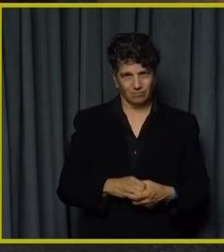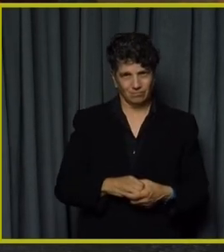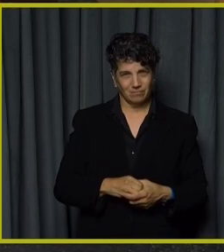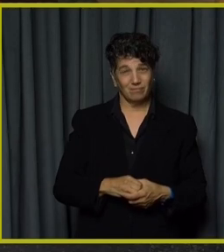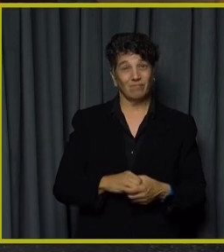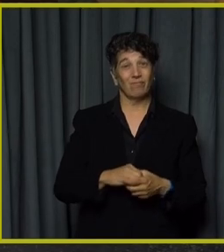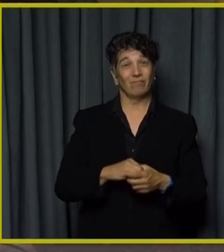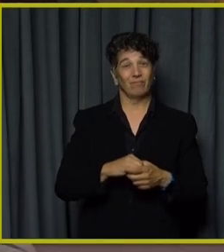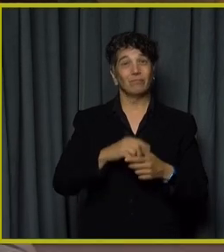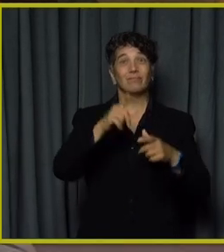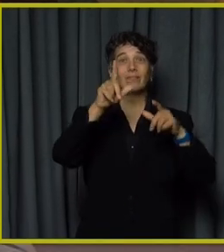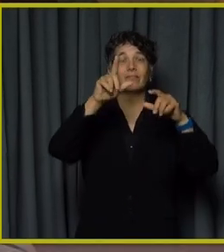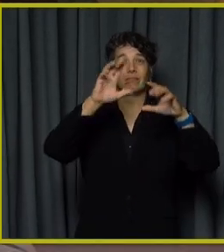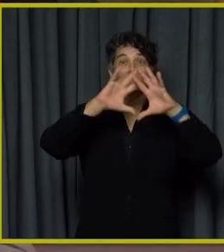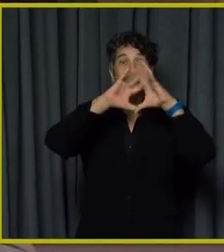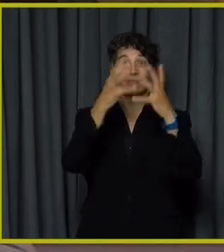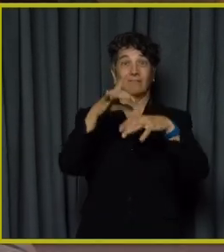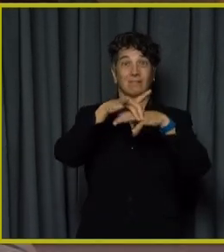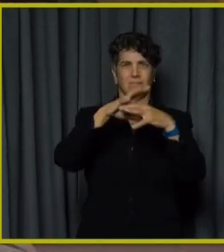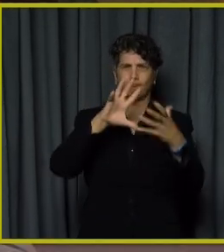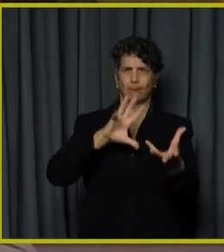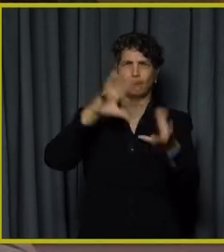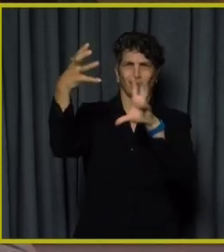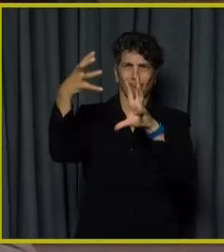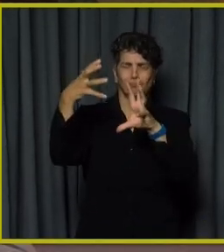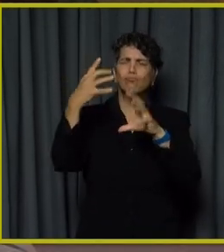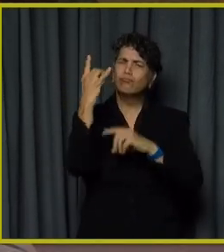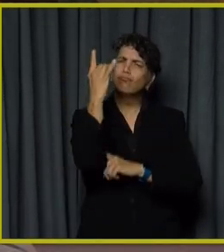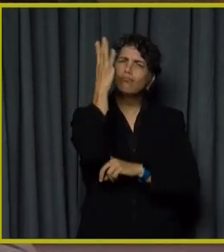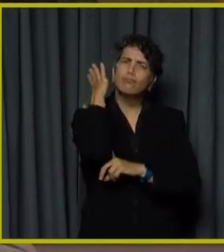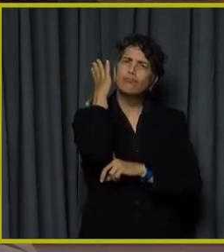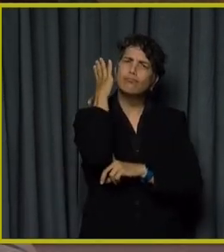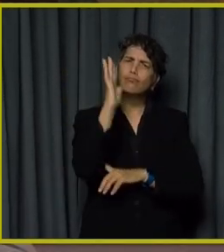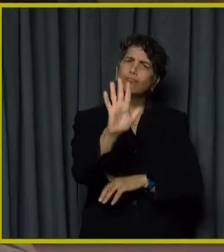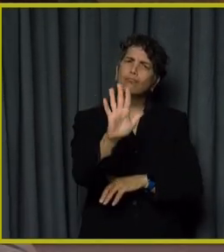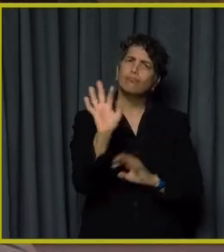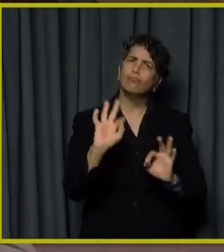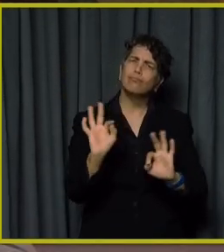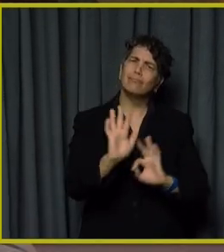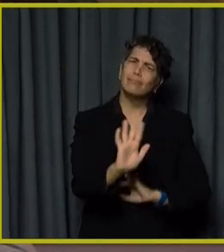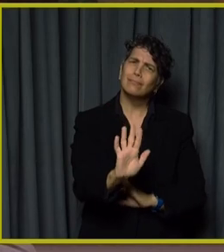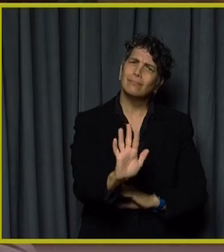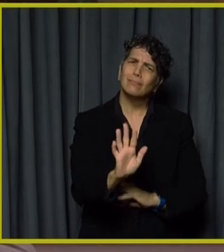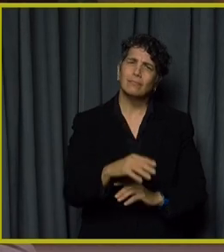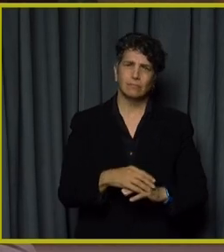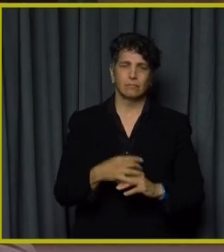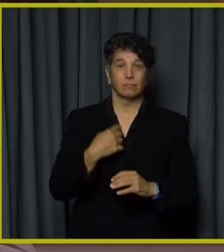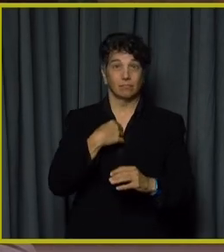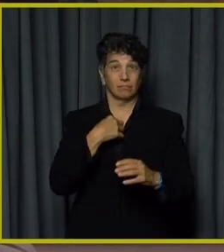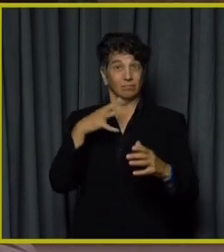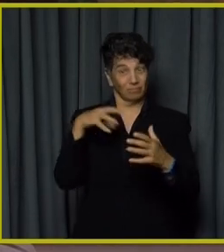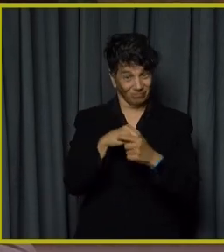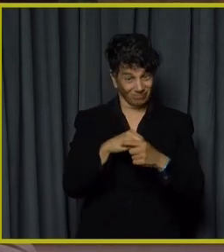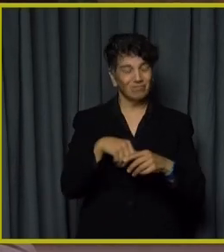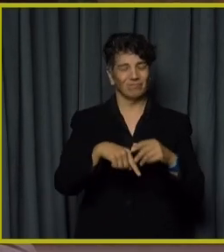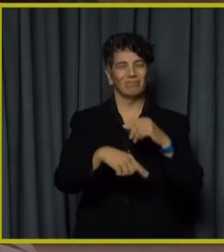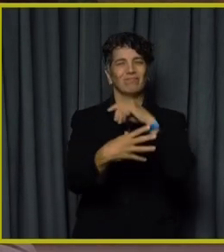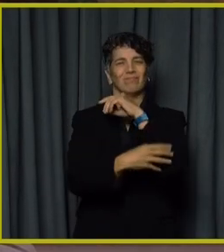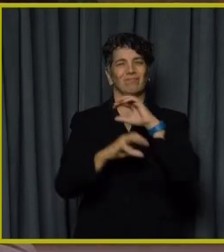suffering. That's why I'm part of the Poor People's Campaign, a national call for moral